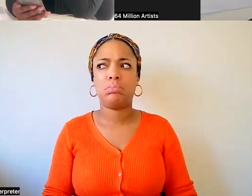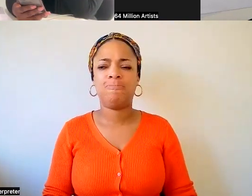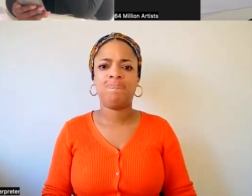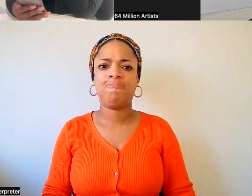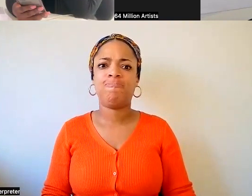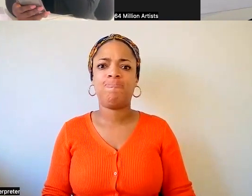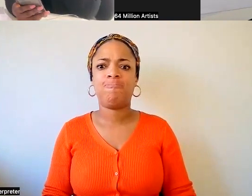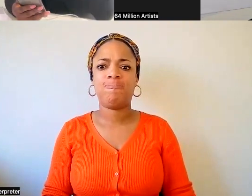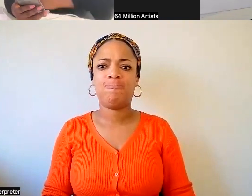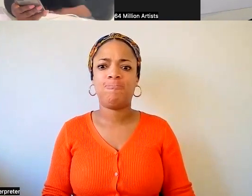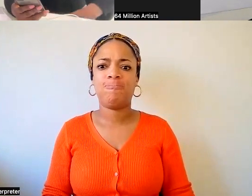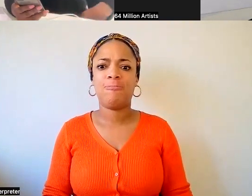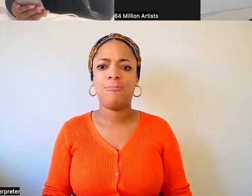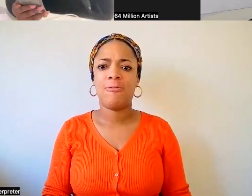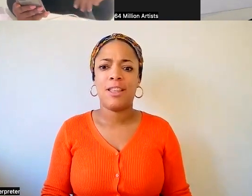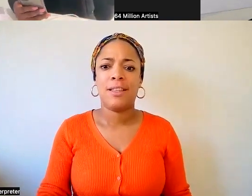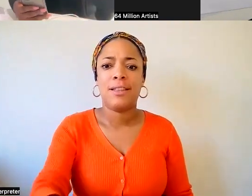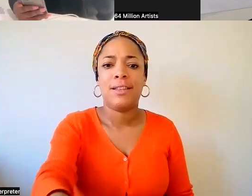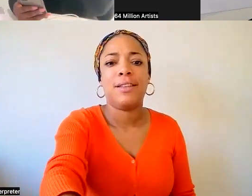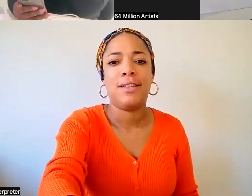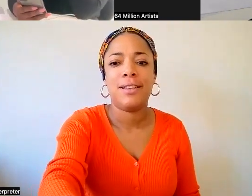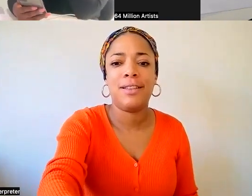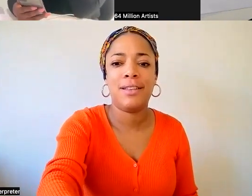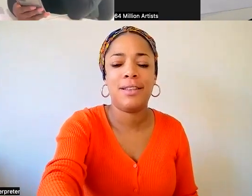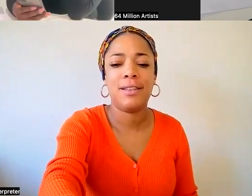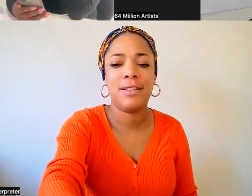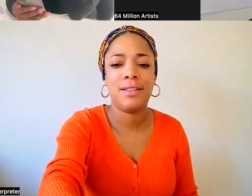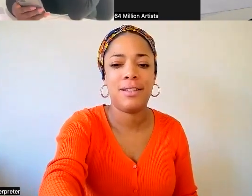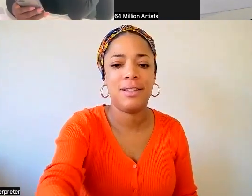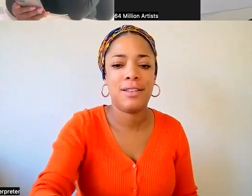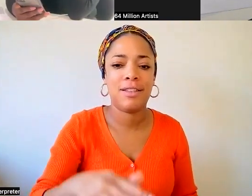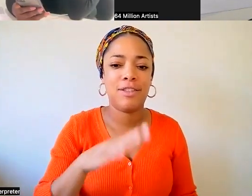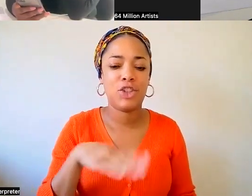Oh, it's unbelievable. Kids just used to keel over at the back of the class.